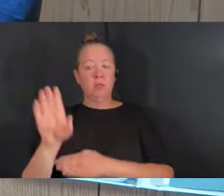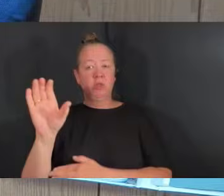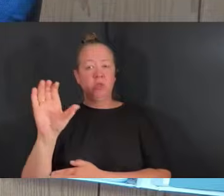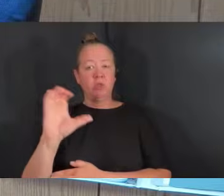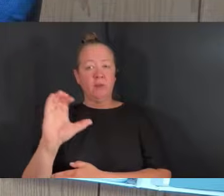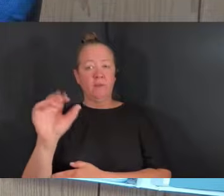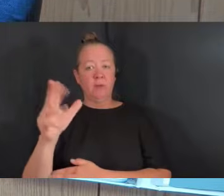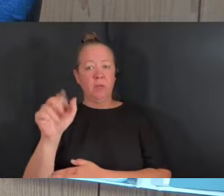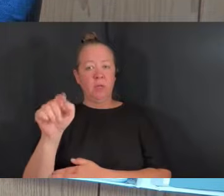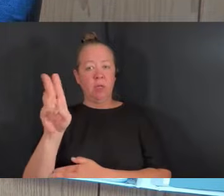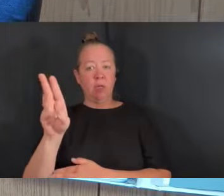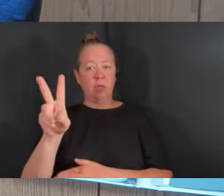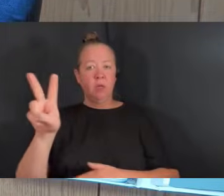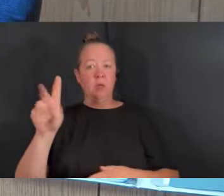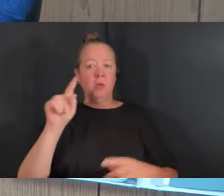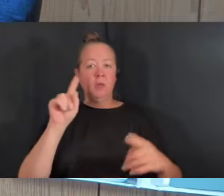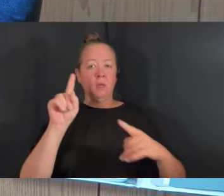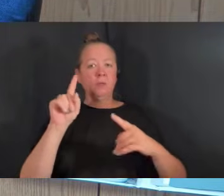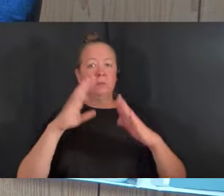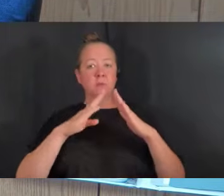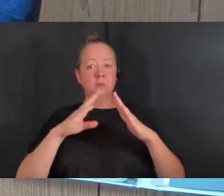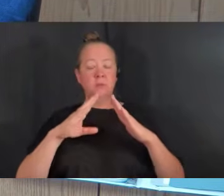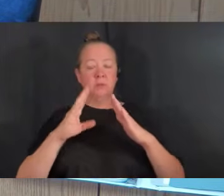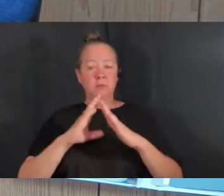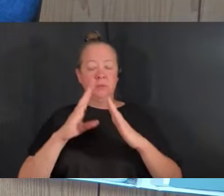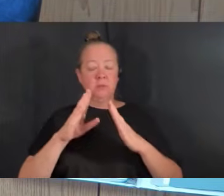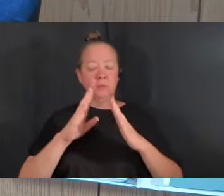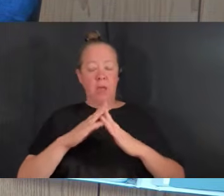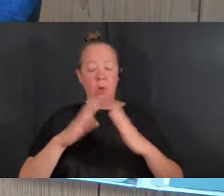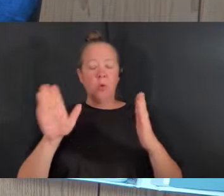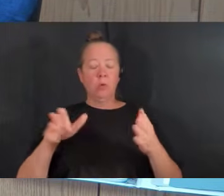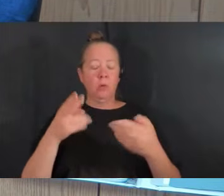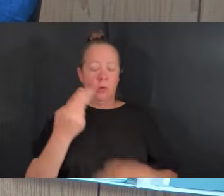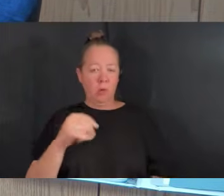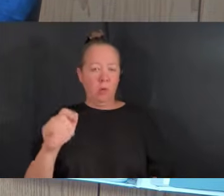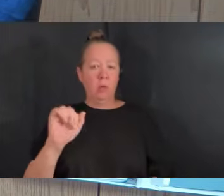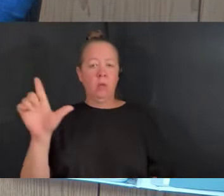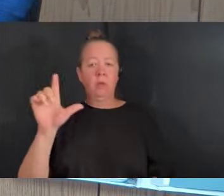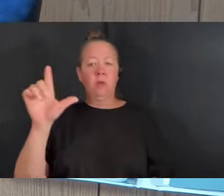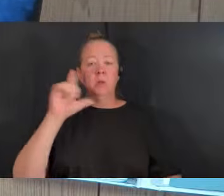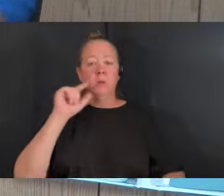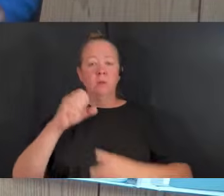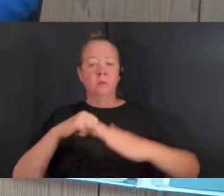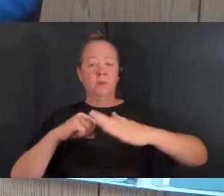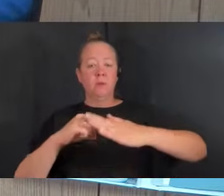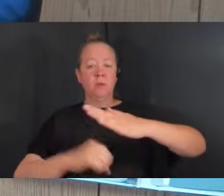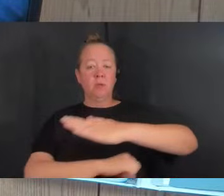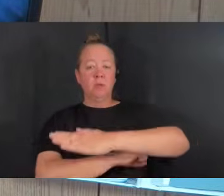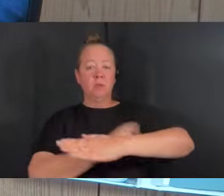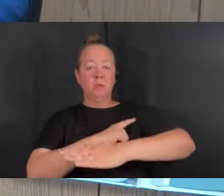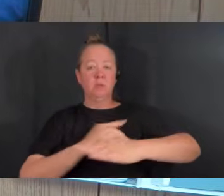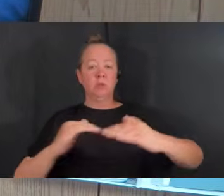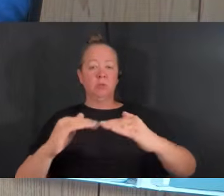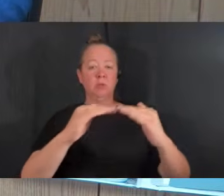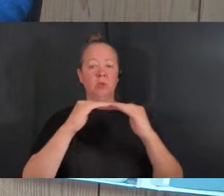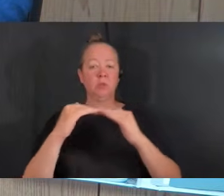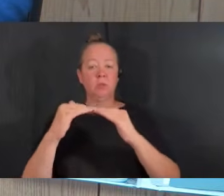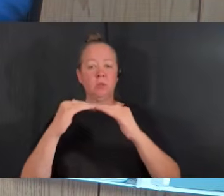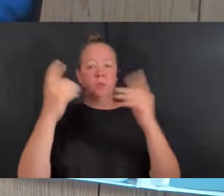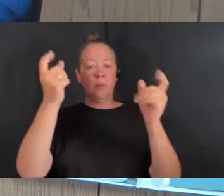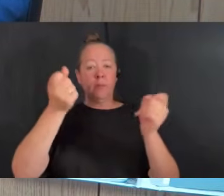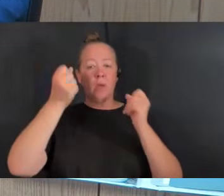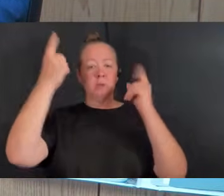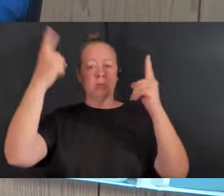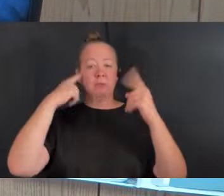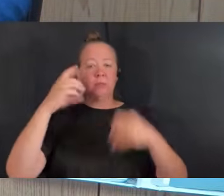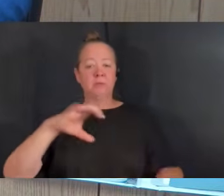recommit ourselves to building communities grounded in justice, compassion, civic responsibility, and equal opportunity for all people. Let